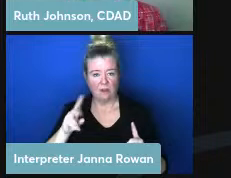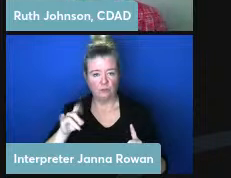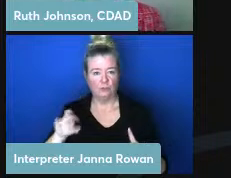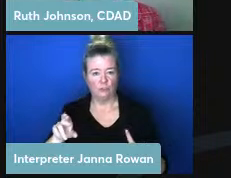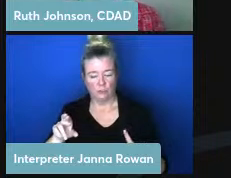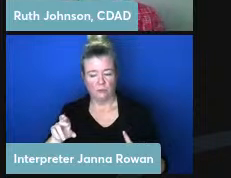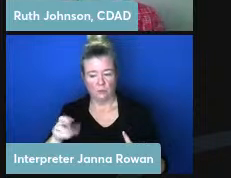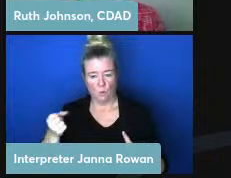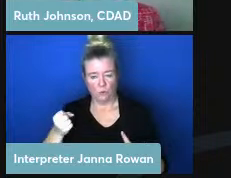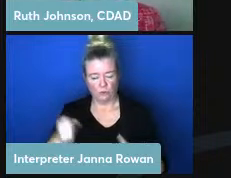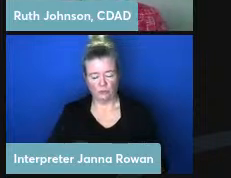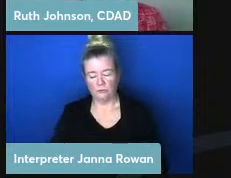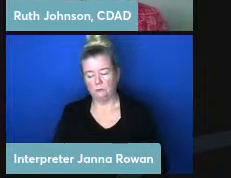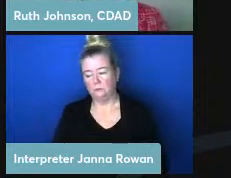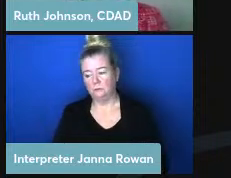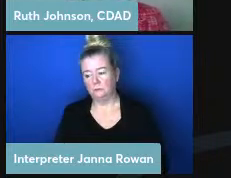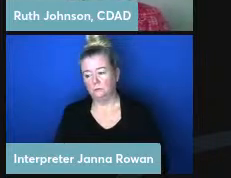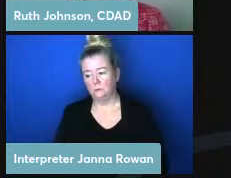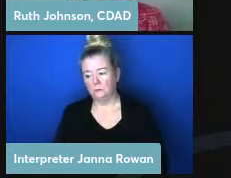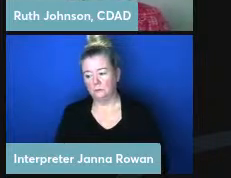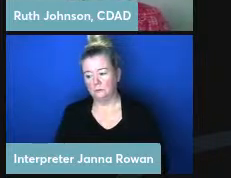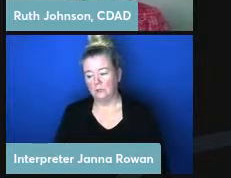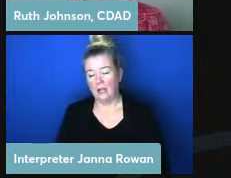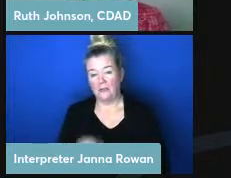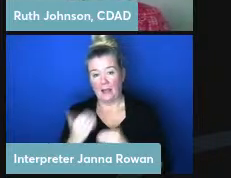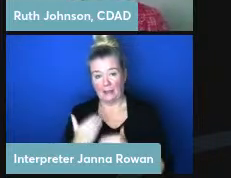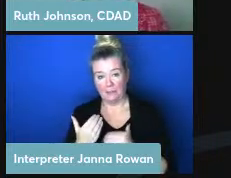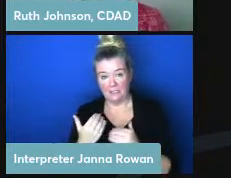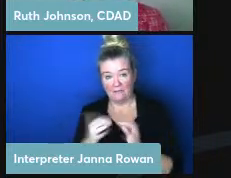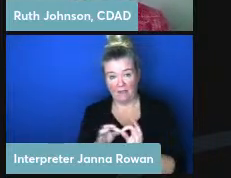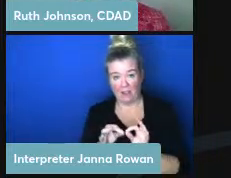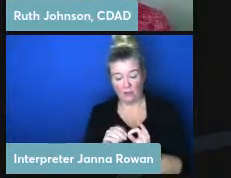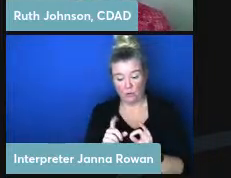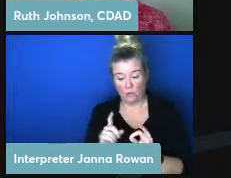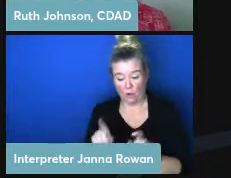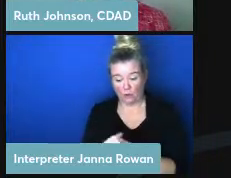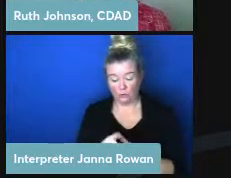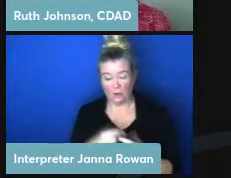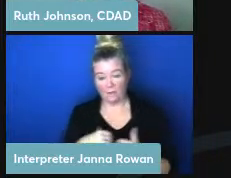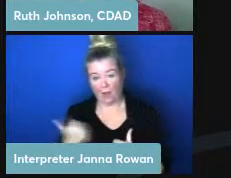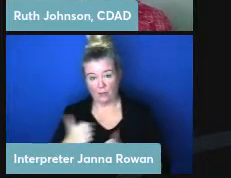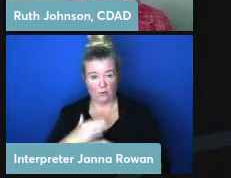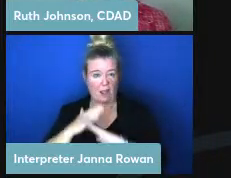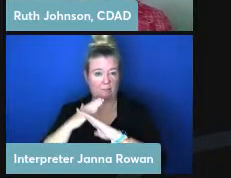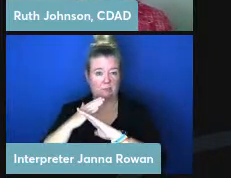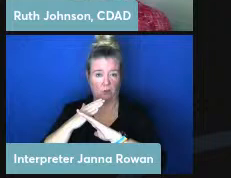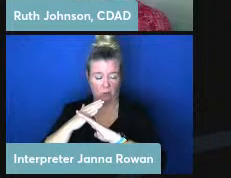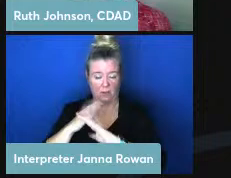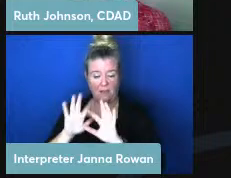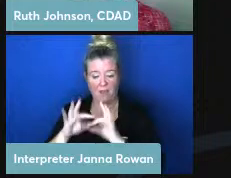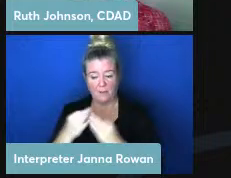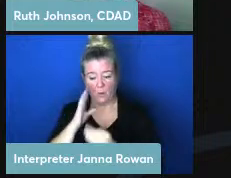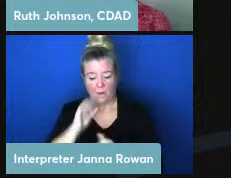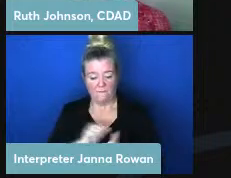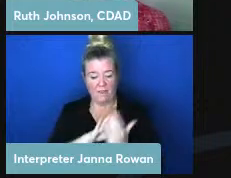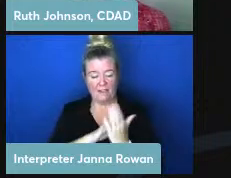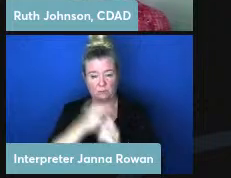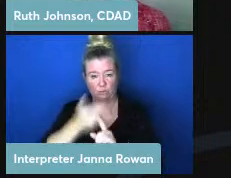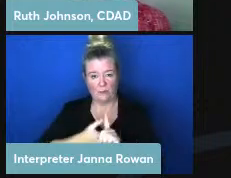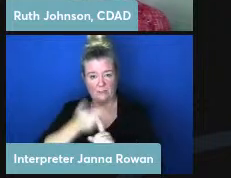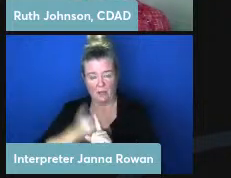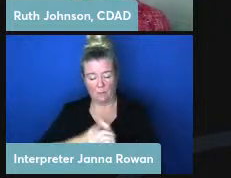holders. But besides the limited value of a voucher, there are a lot of other obstacles that families face to renting up